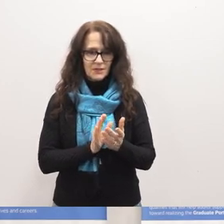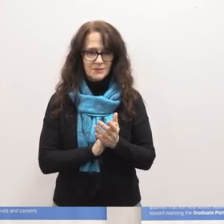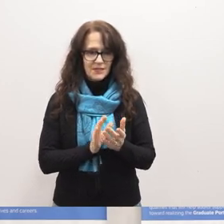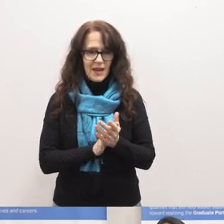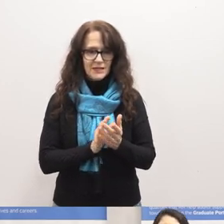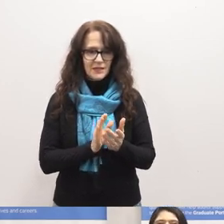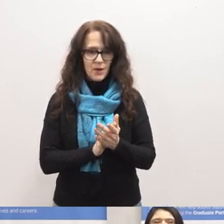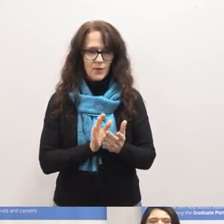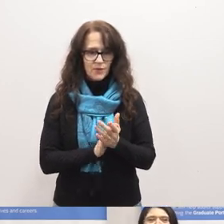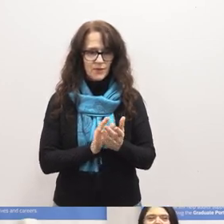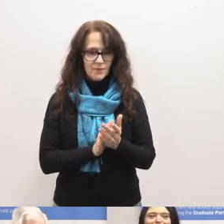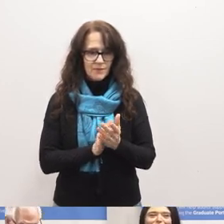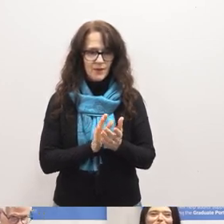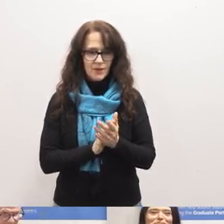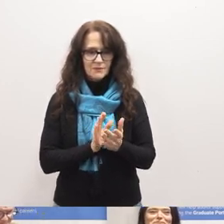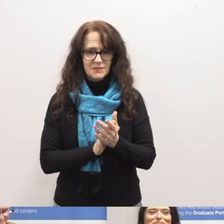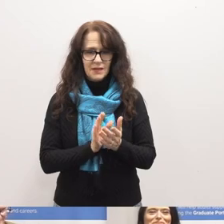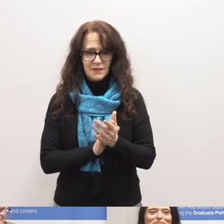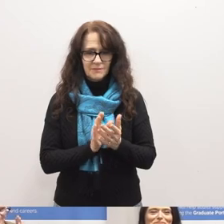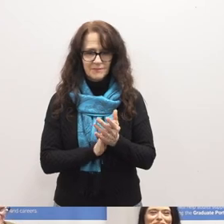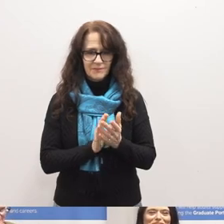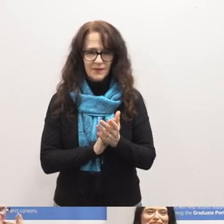and a standing ovation.